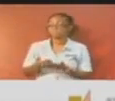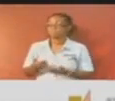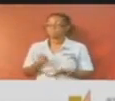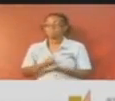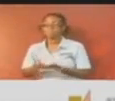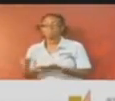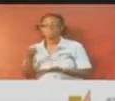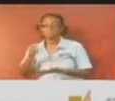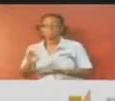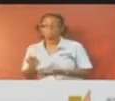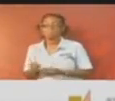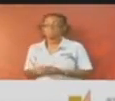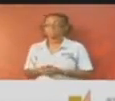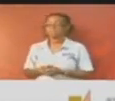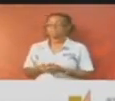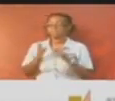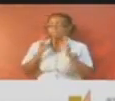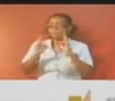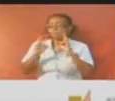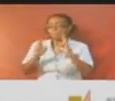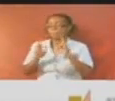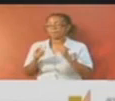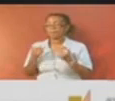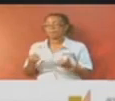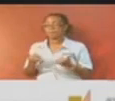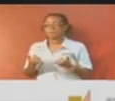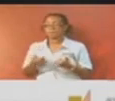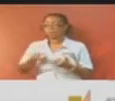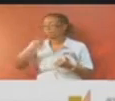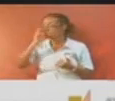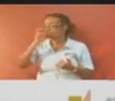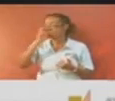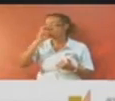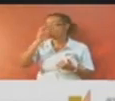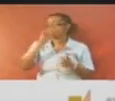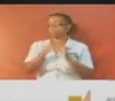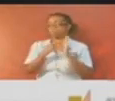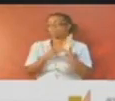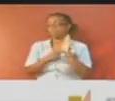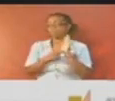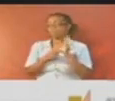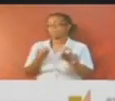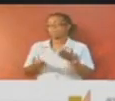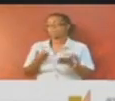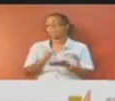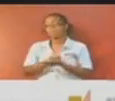implementing begin to bear fruit, and that we see at the end of this week a change in the trend.